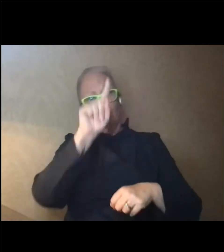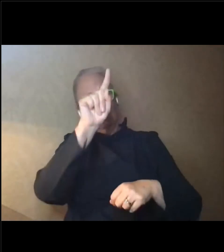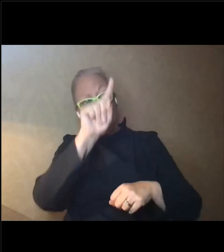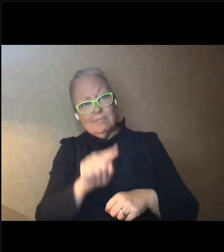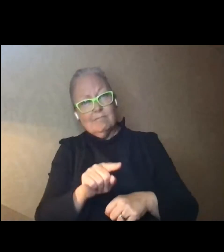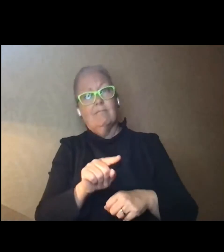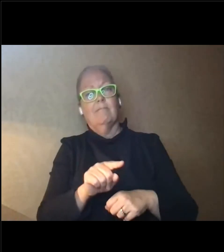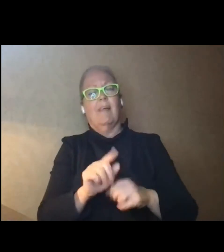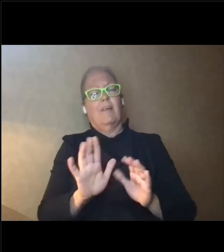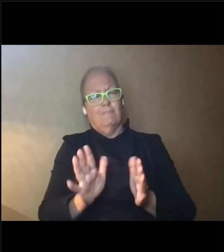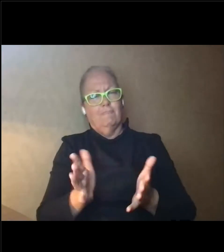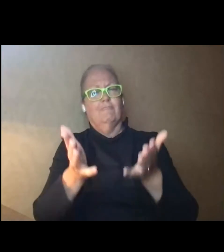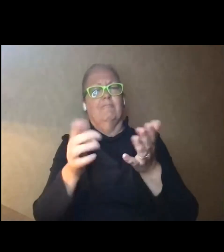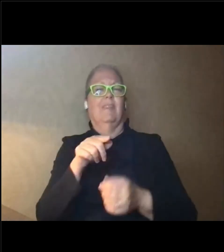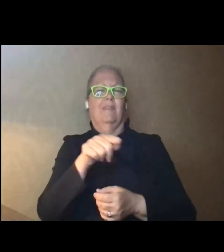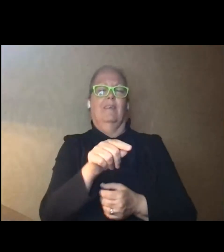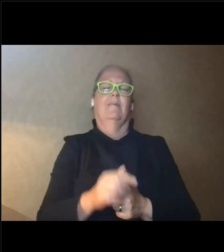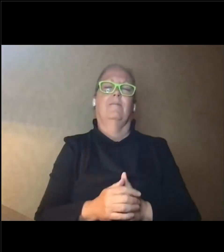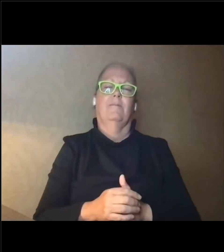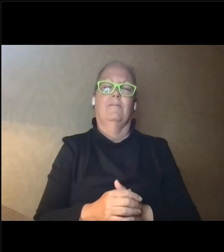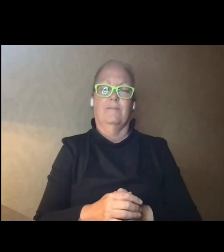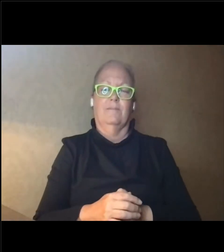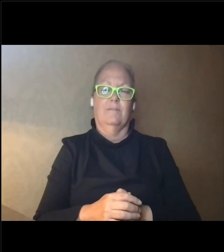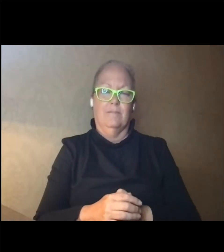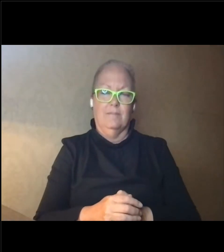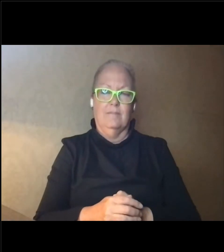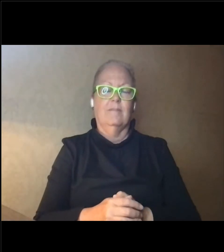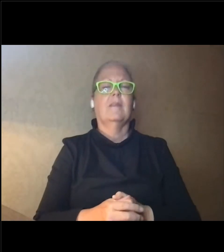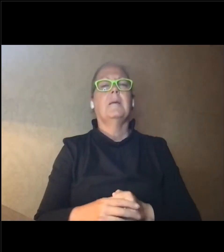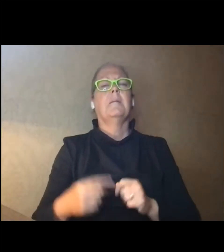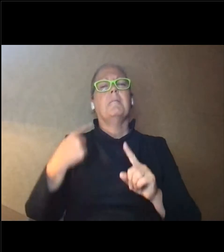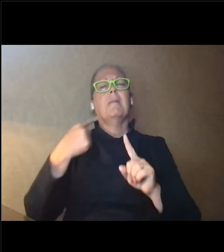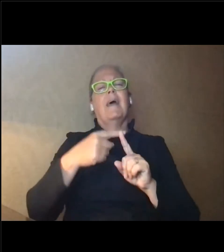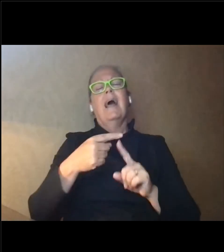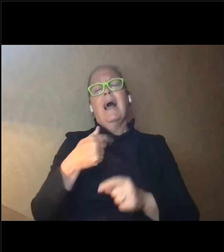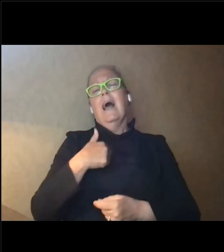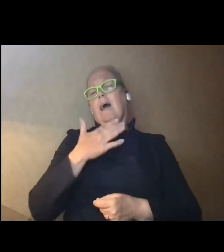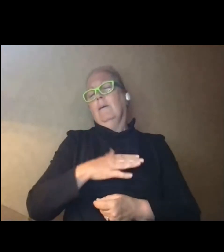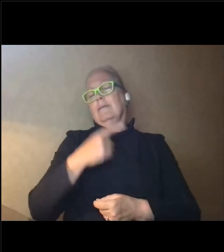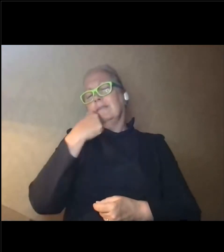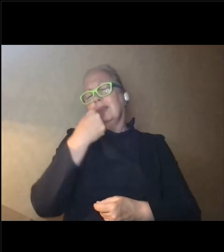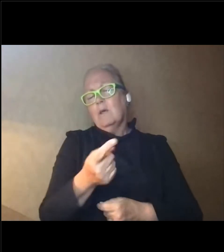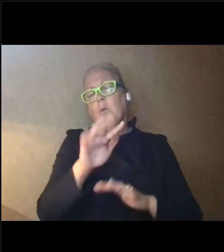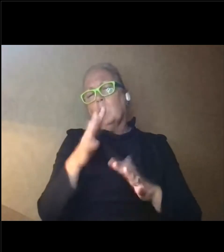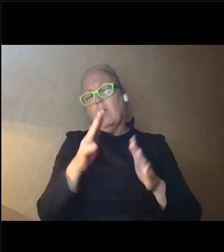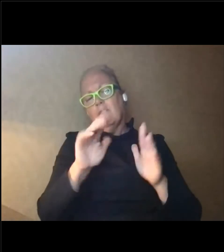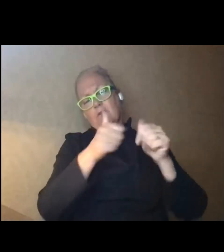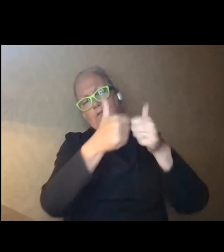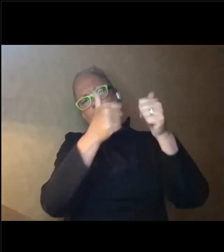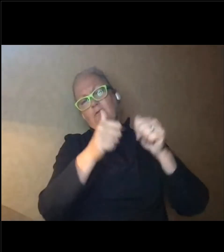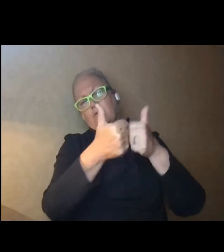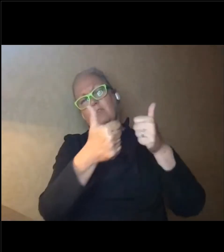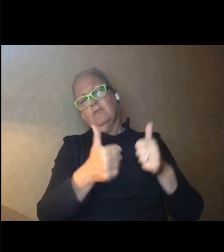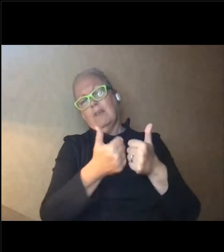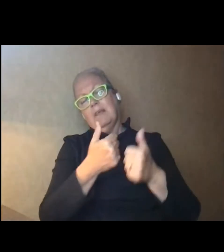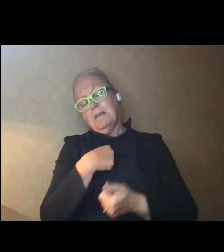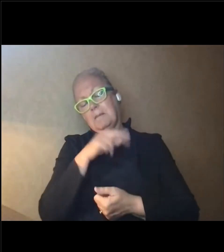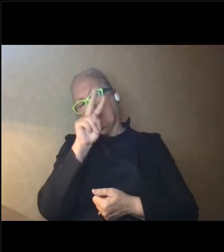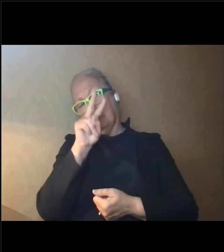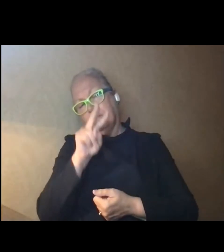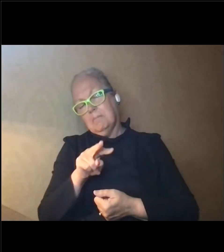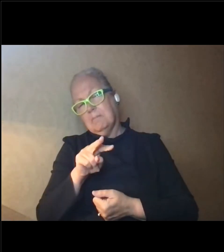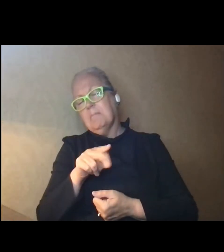I would also like to talk about the few challenges that I see in the implementation of the recommendations. First and